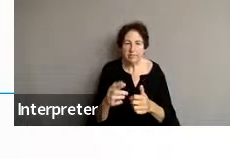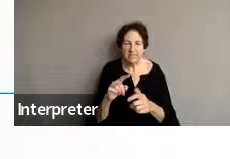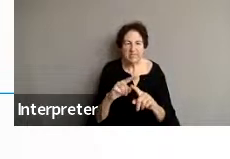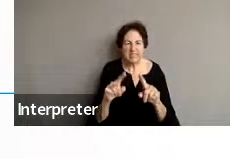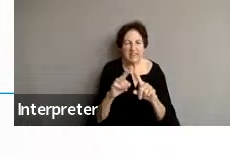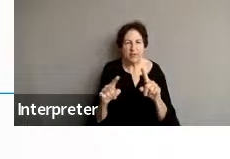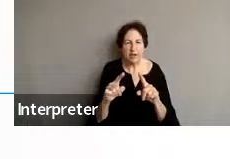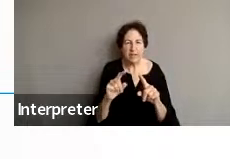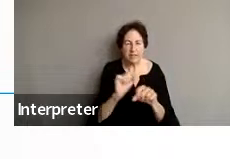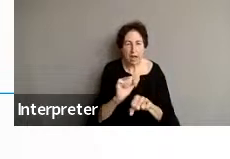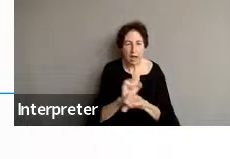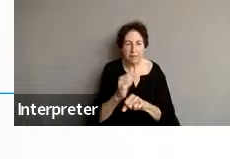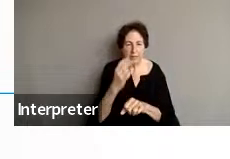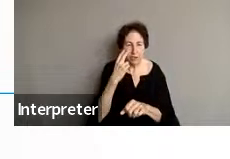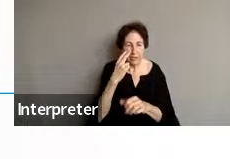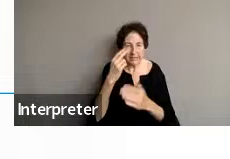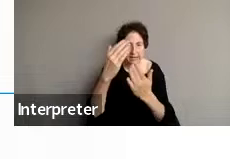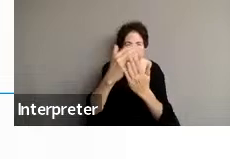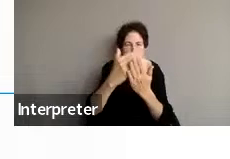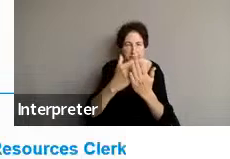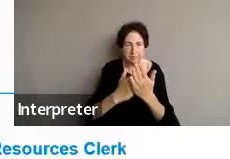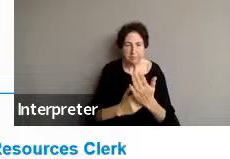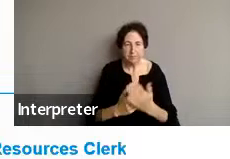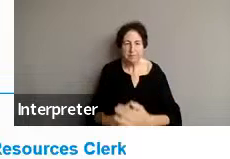tasks that you see listed.